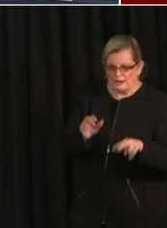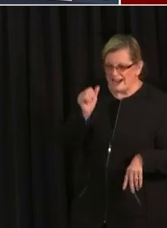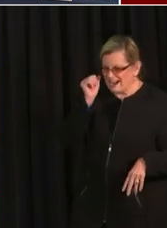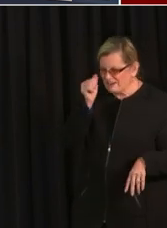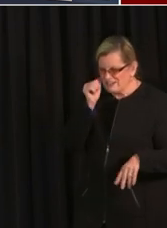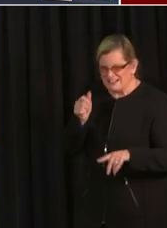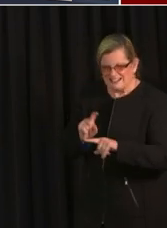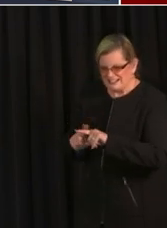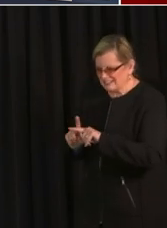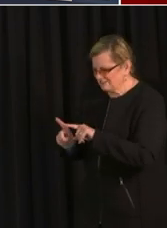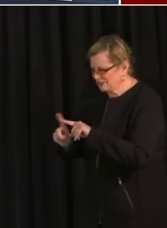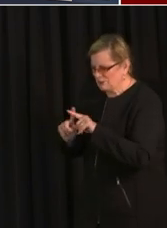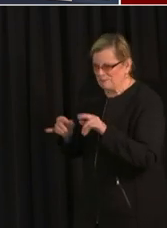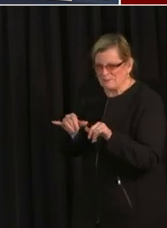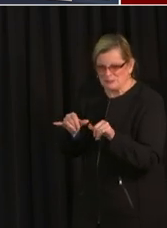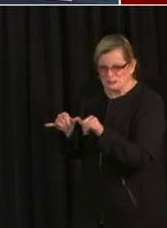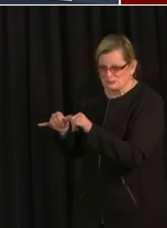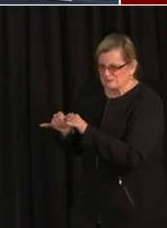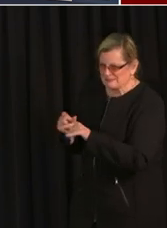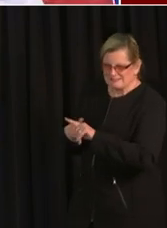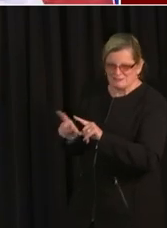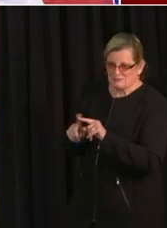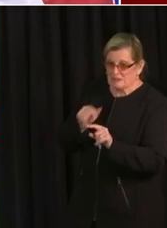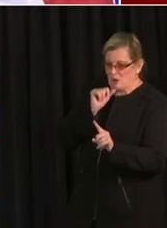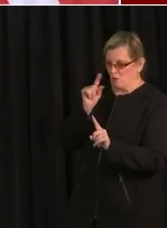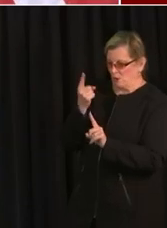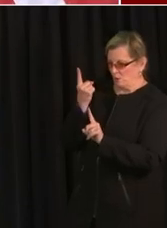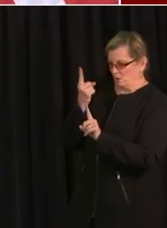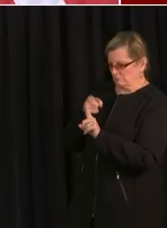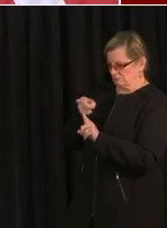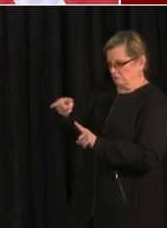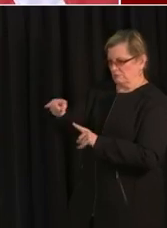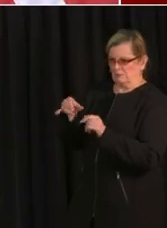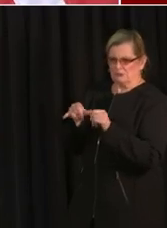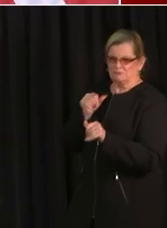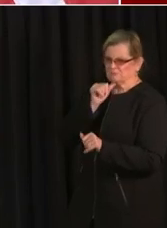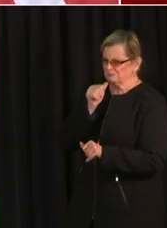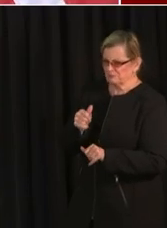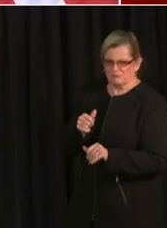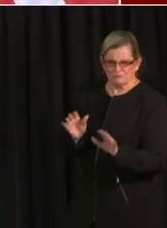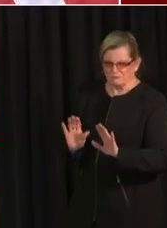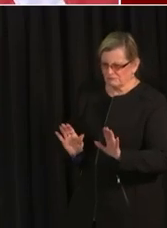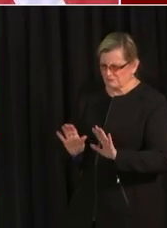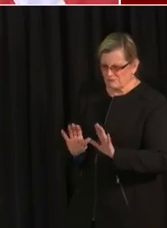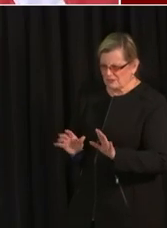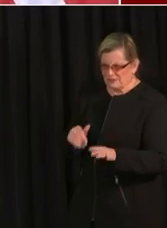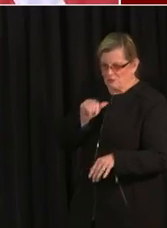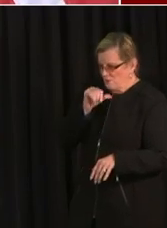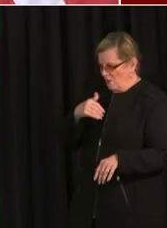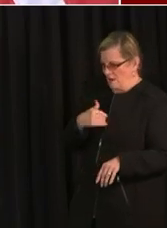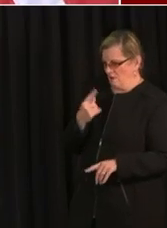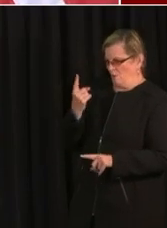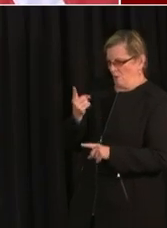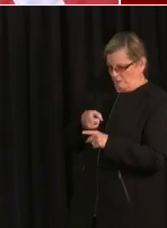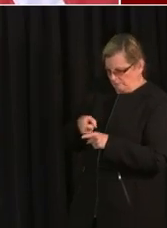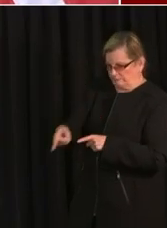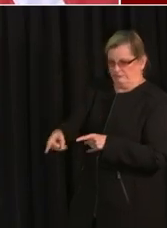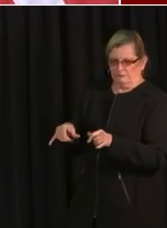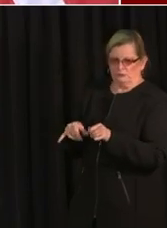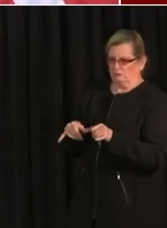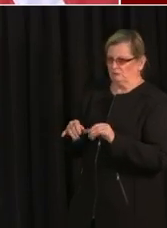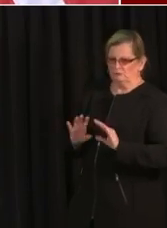day, all of our metrics and make some determinations, but we don't have on this date, this number,